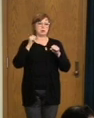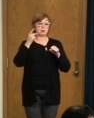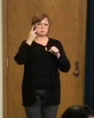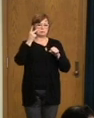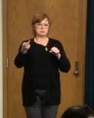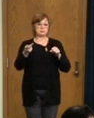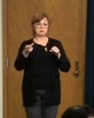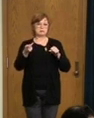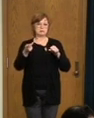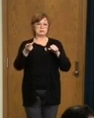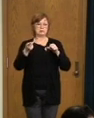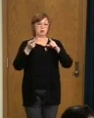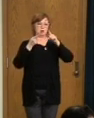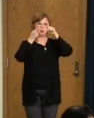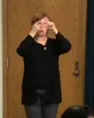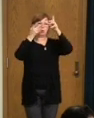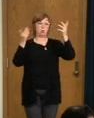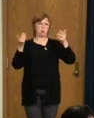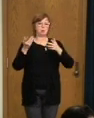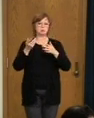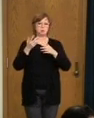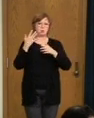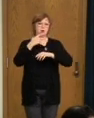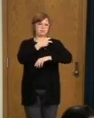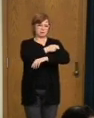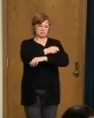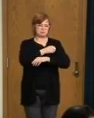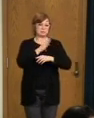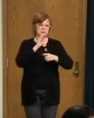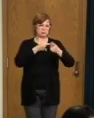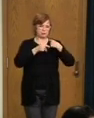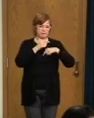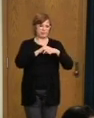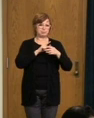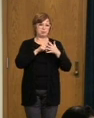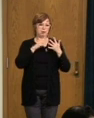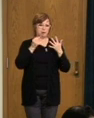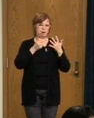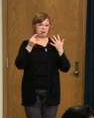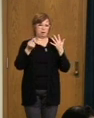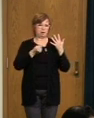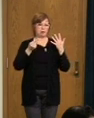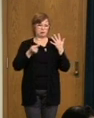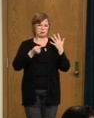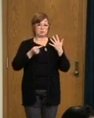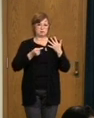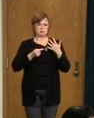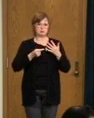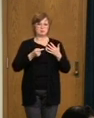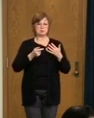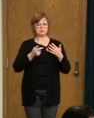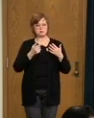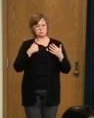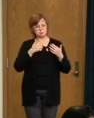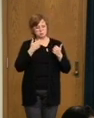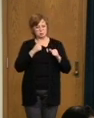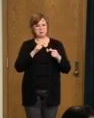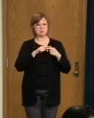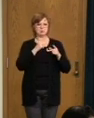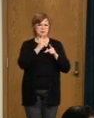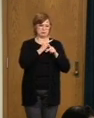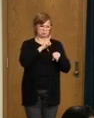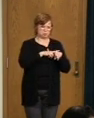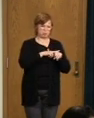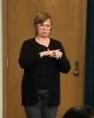the finish line. So this is more of I think a strategic move and effort to, yes, keep things as normal as possible, but